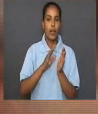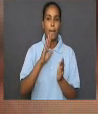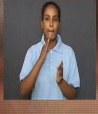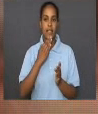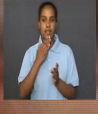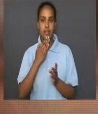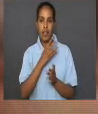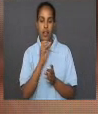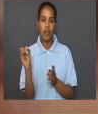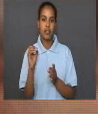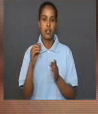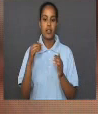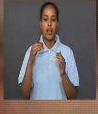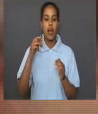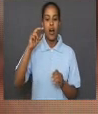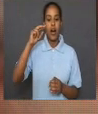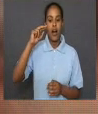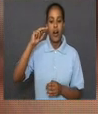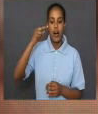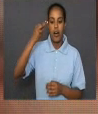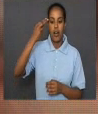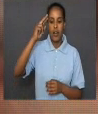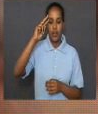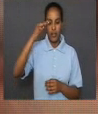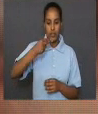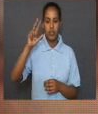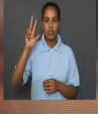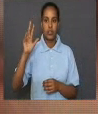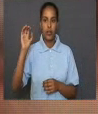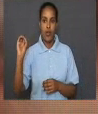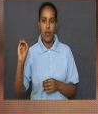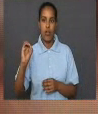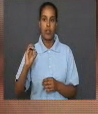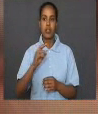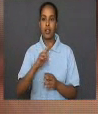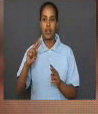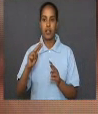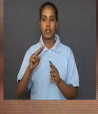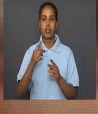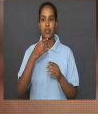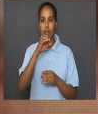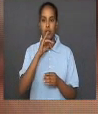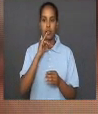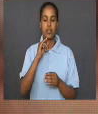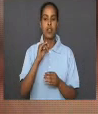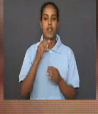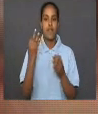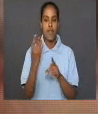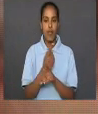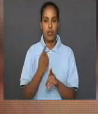base, and it hydrolyzes to a greater extent. The solution that is